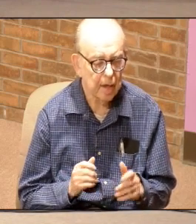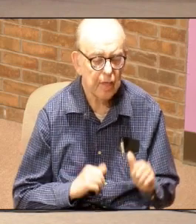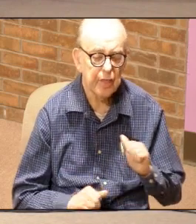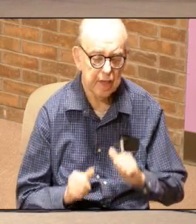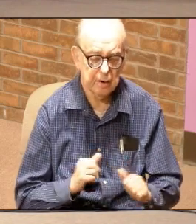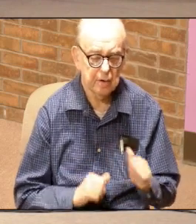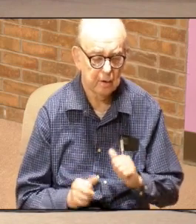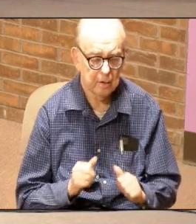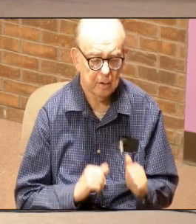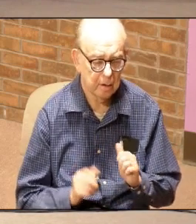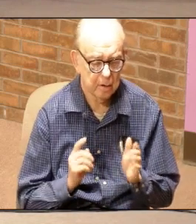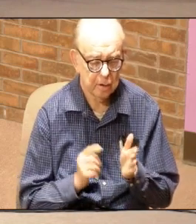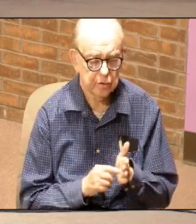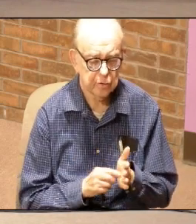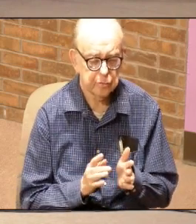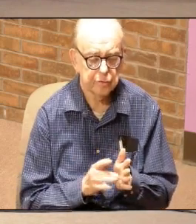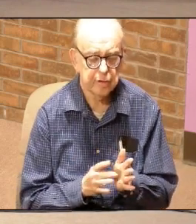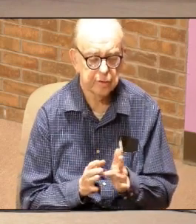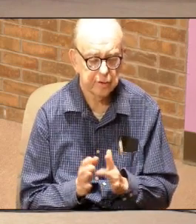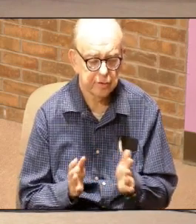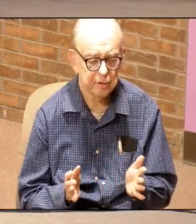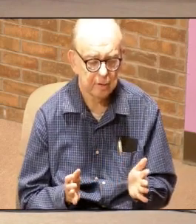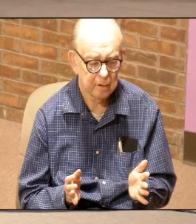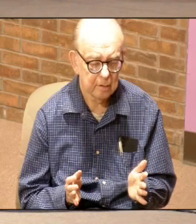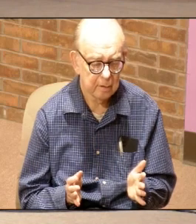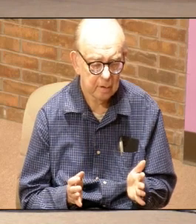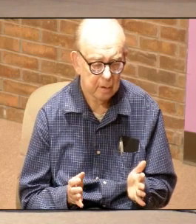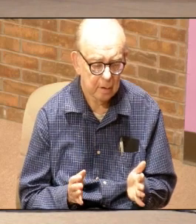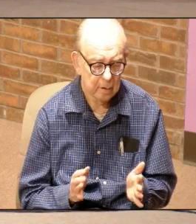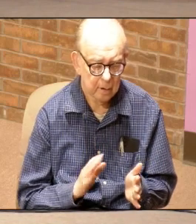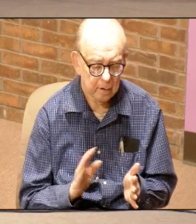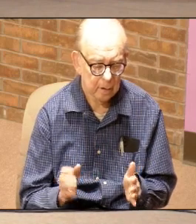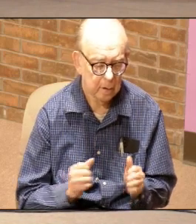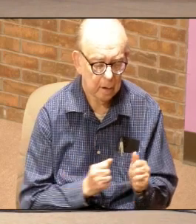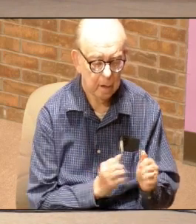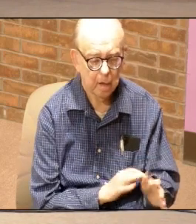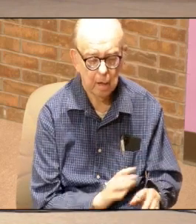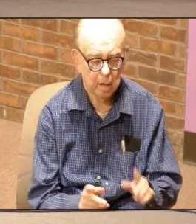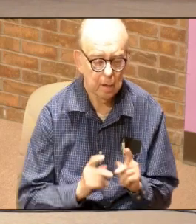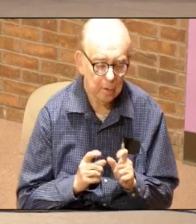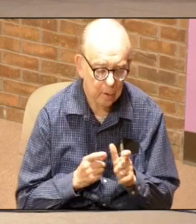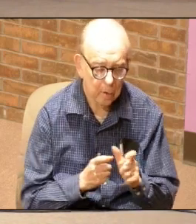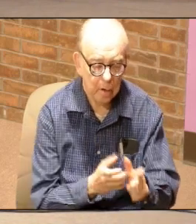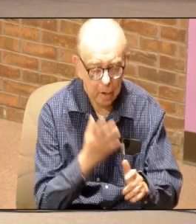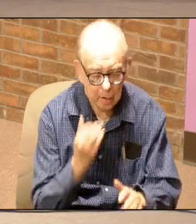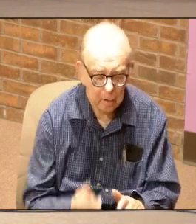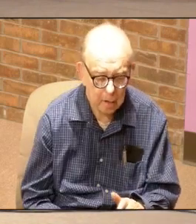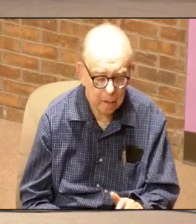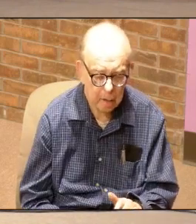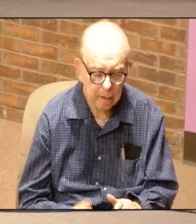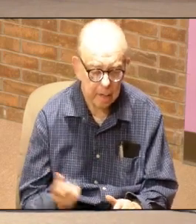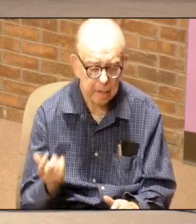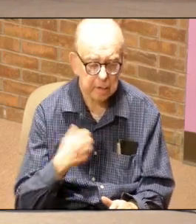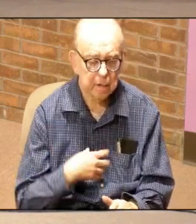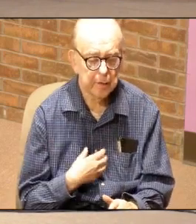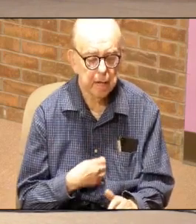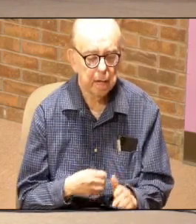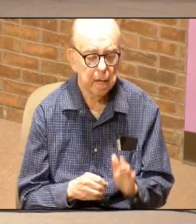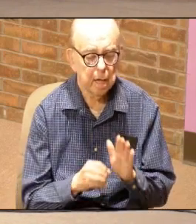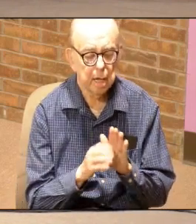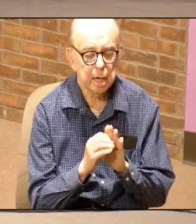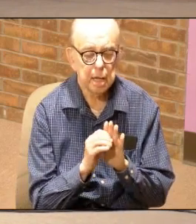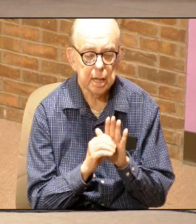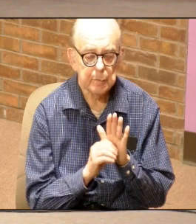And it shows him and his apostles and everybody running because here came a leper.